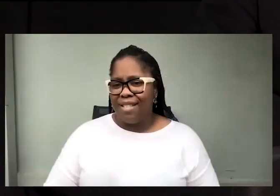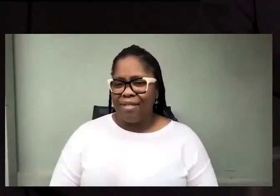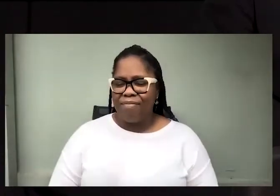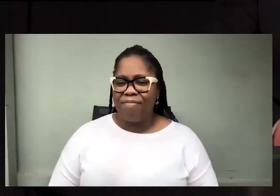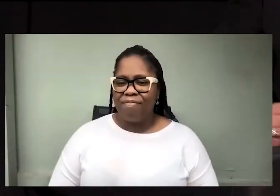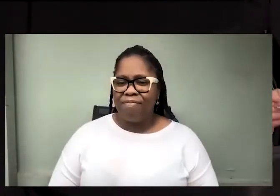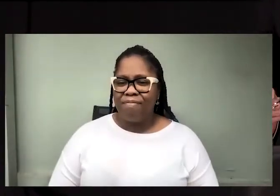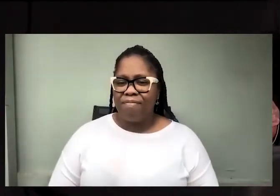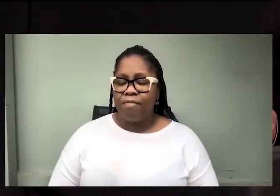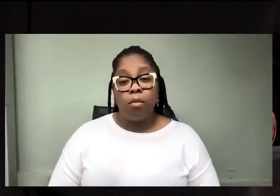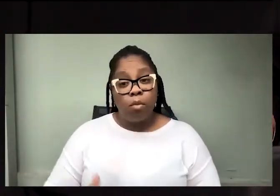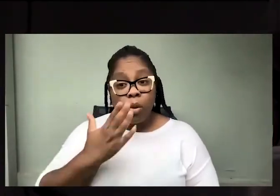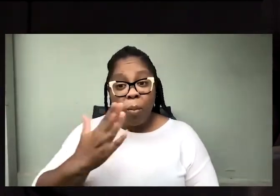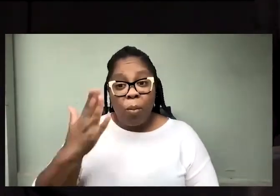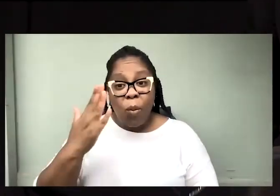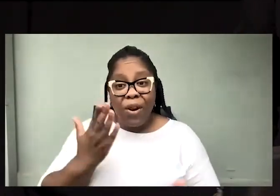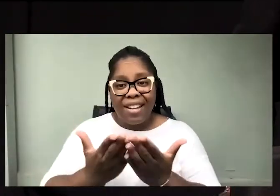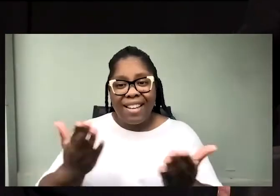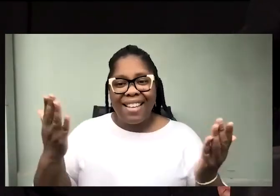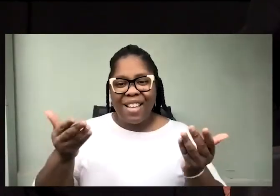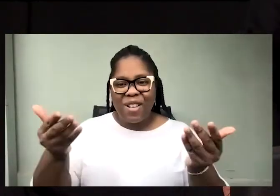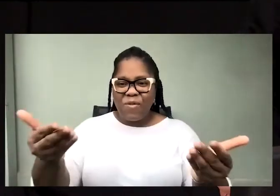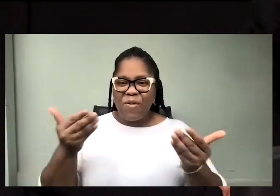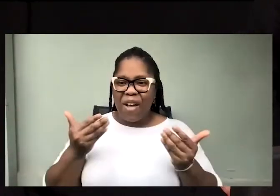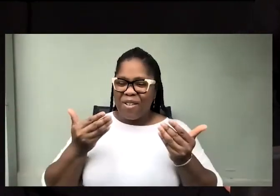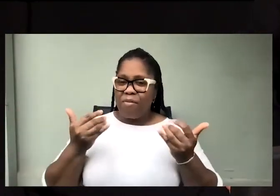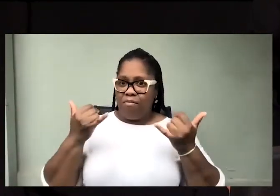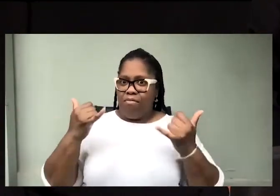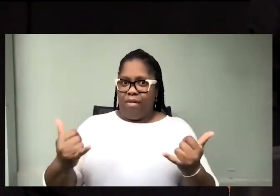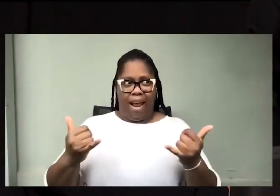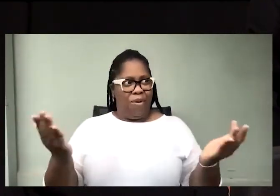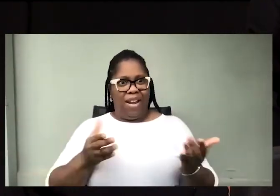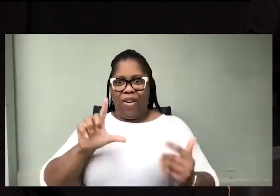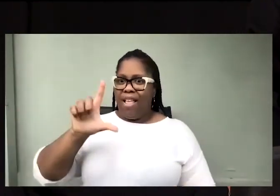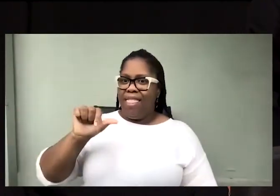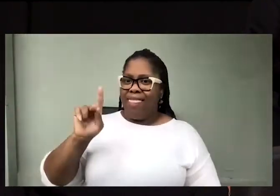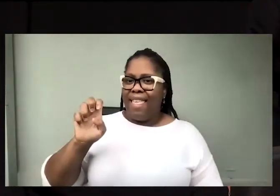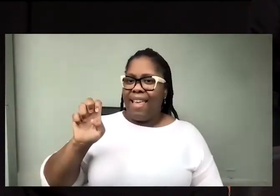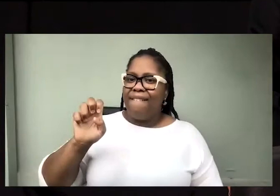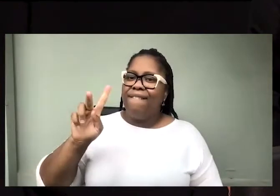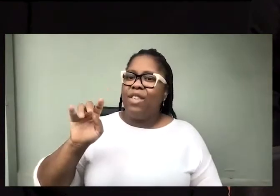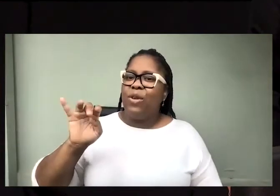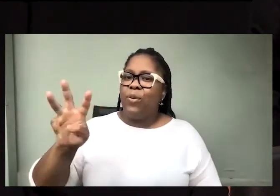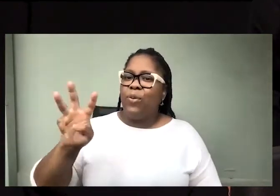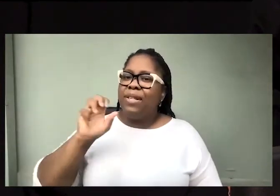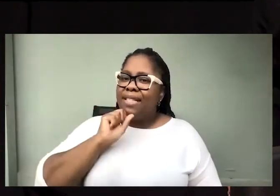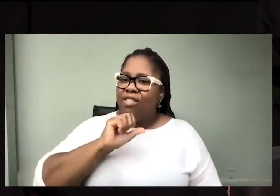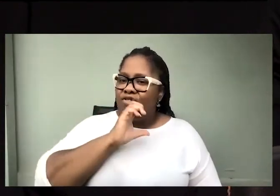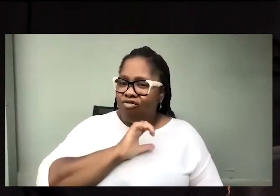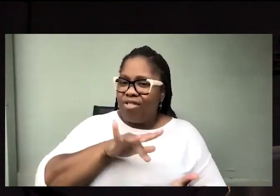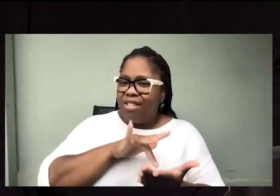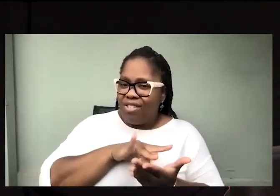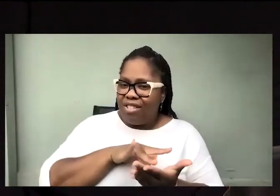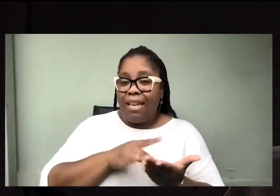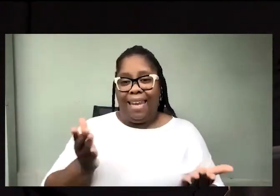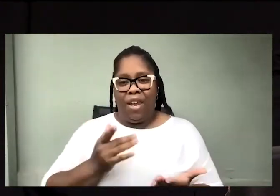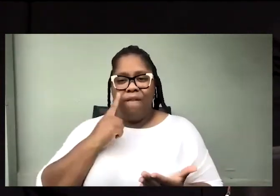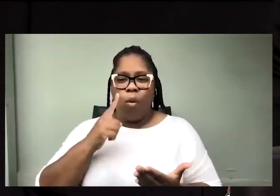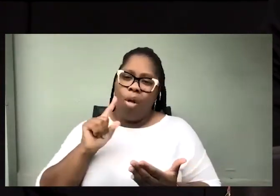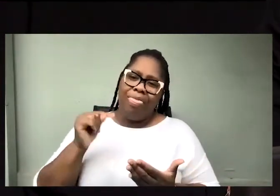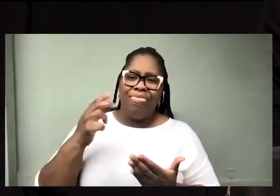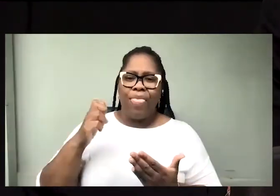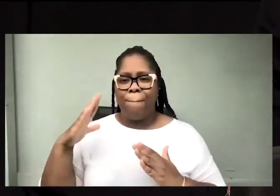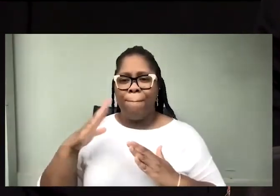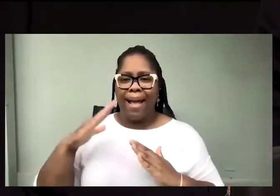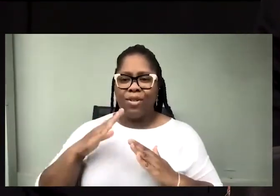Good morning, everybody. Welcome. We are broadcasting live from the Lakeview Senior Center here for the Master Plan.